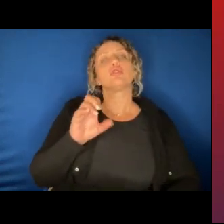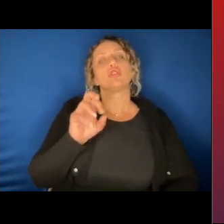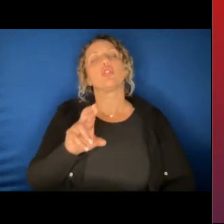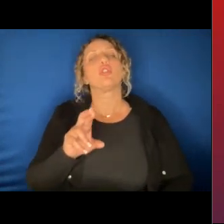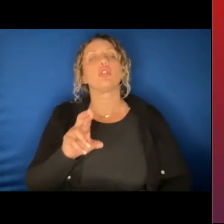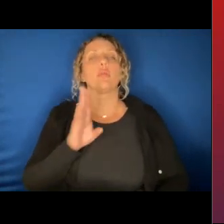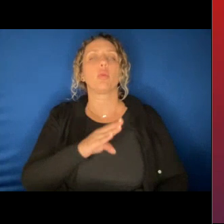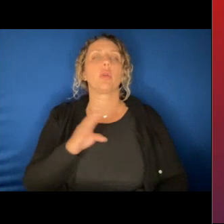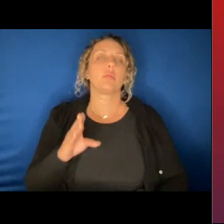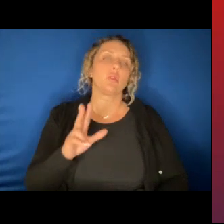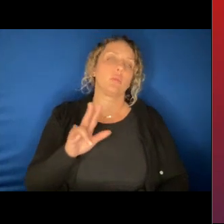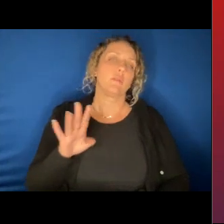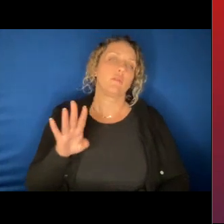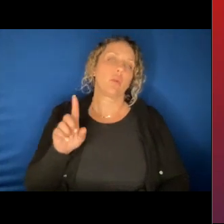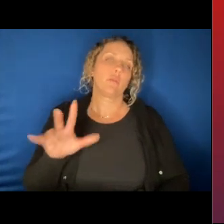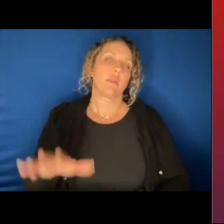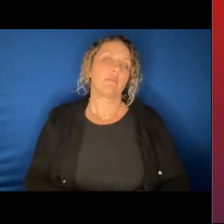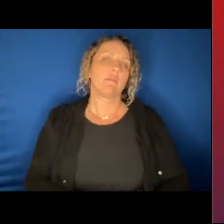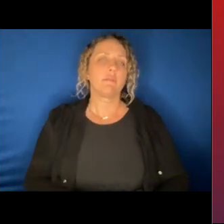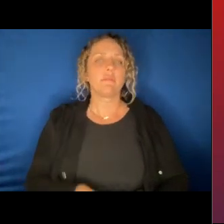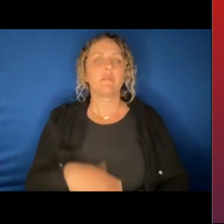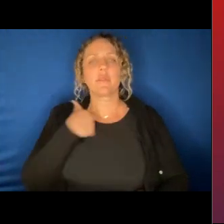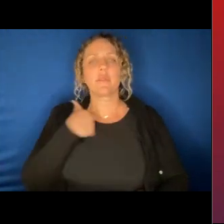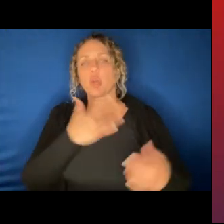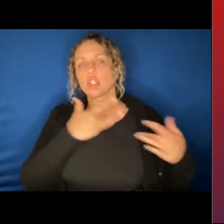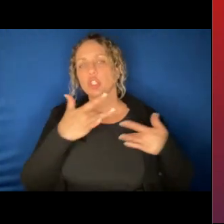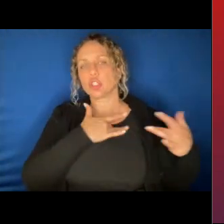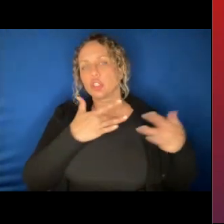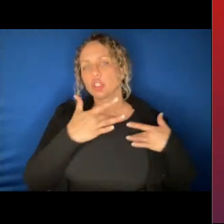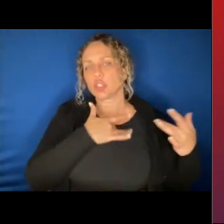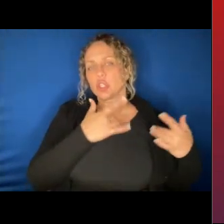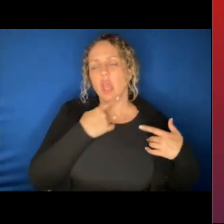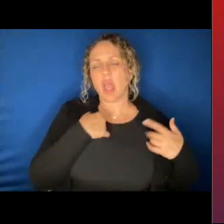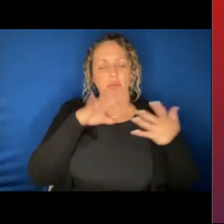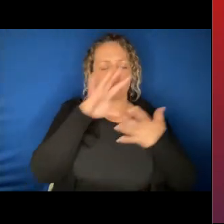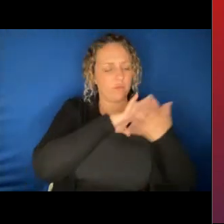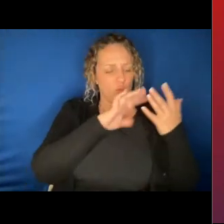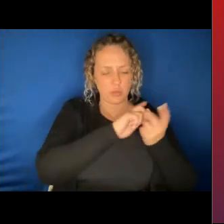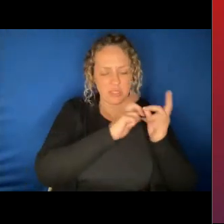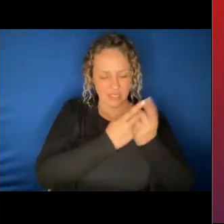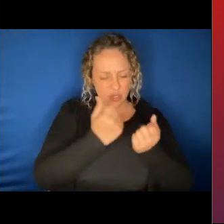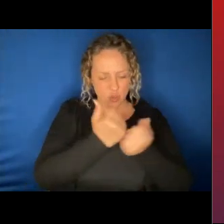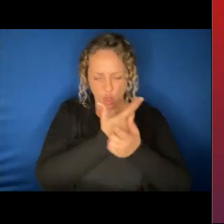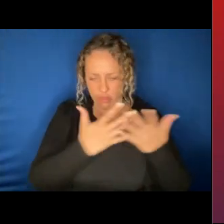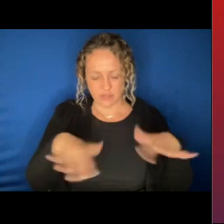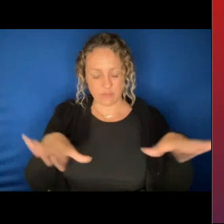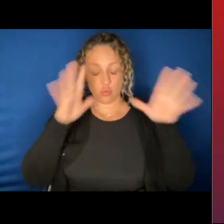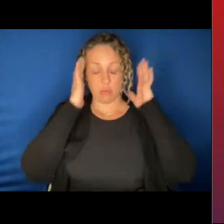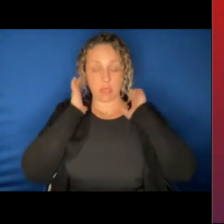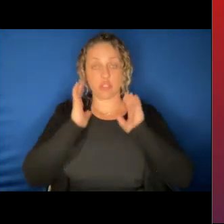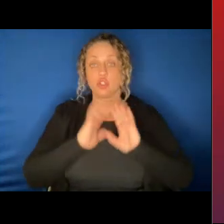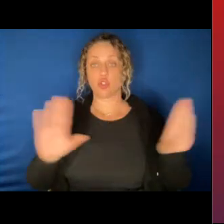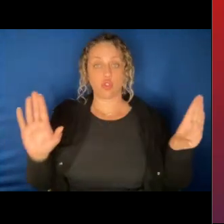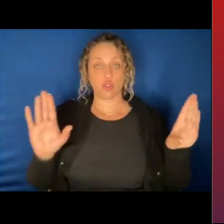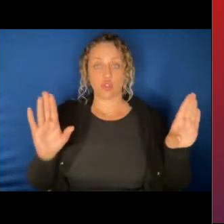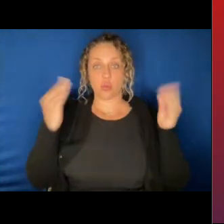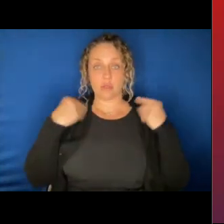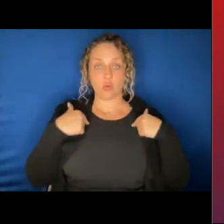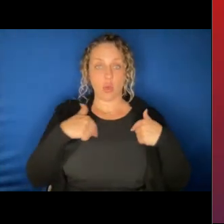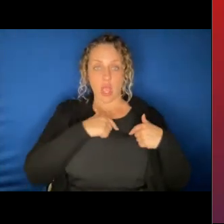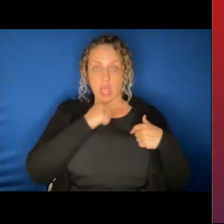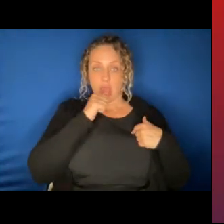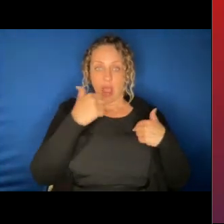I just got one concern because I'm totally confused with these districts and all of this stuff. It was too much to give to us and